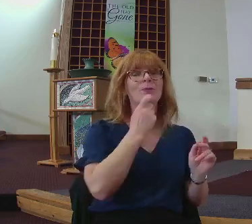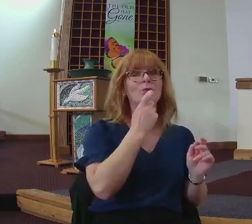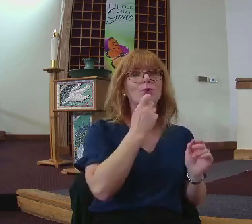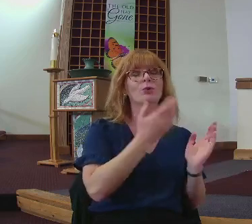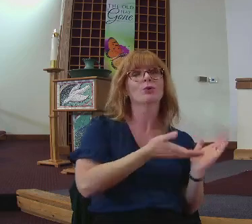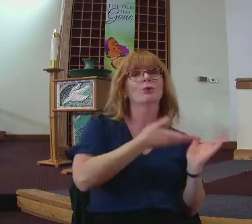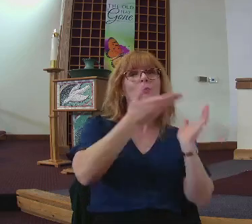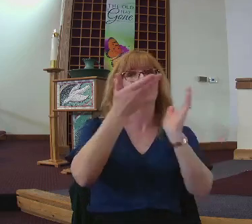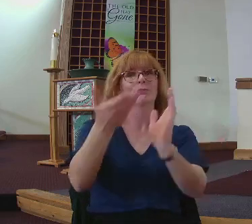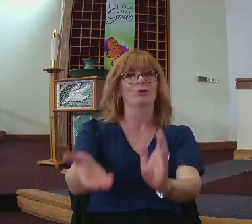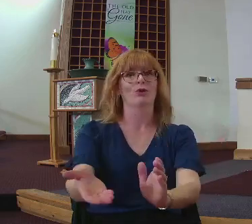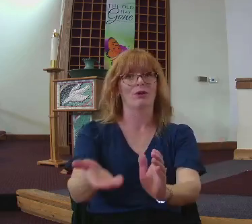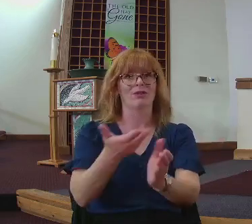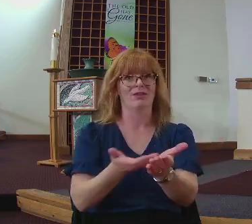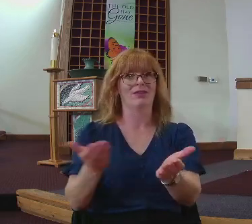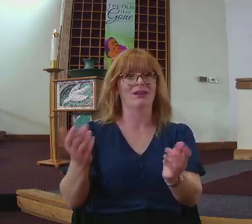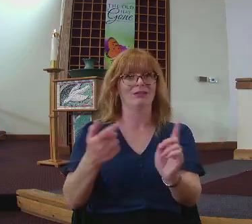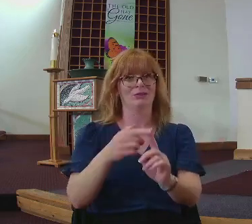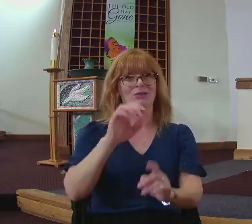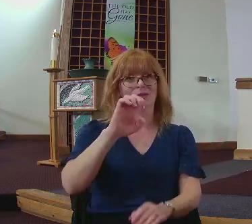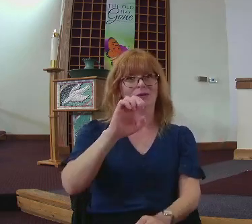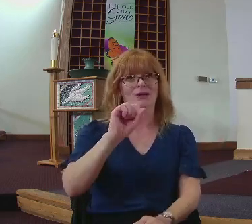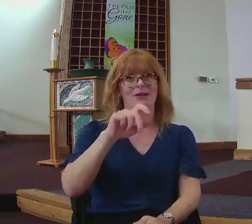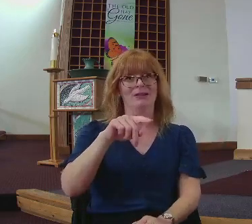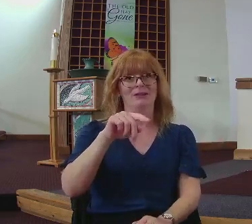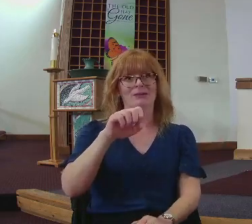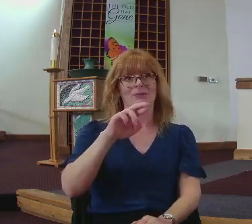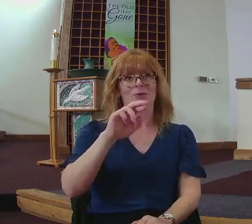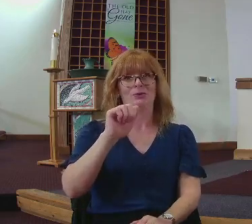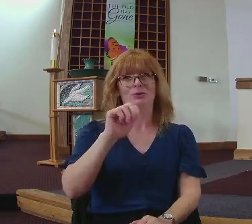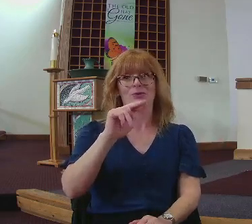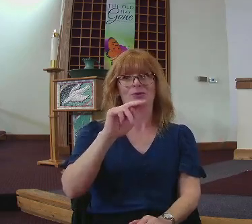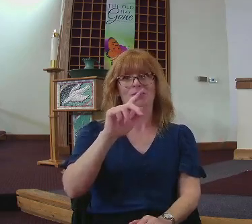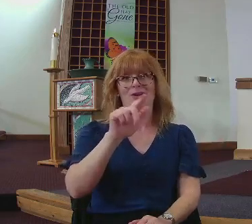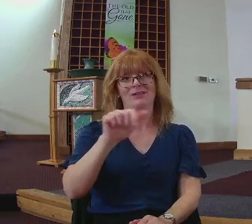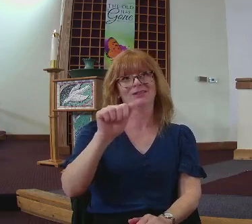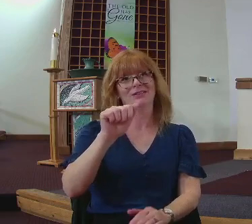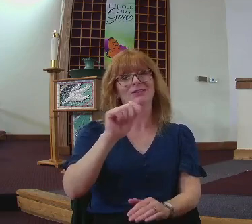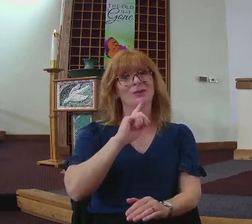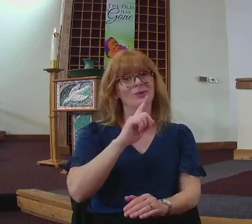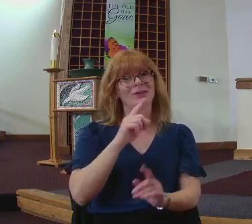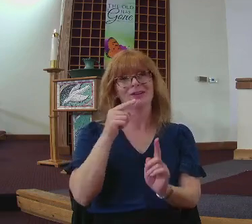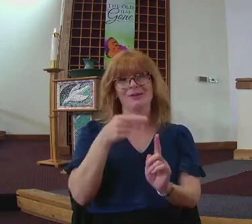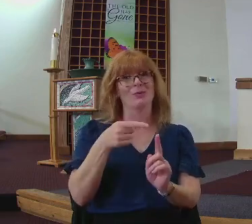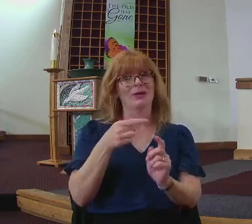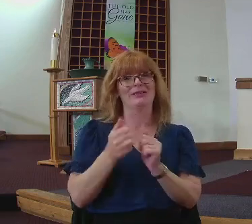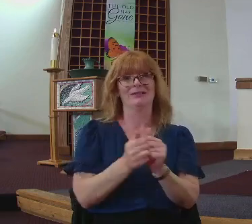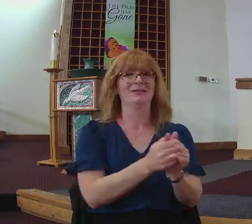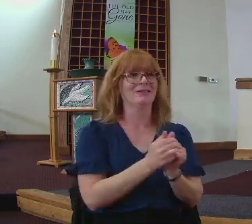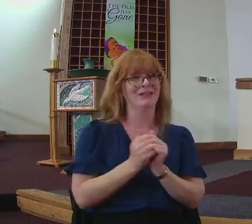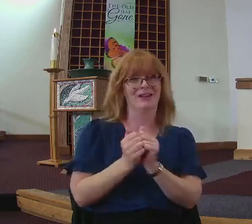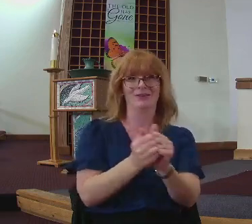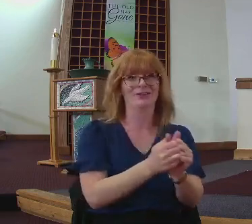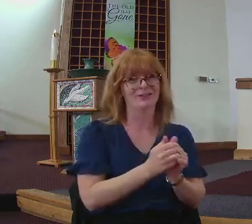and helping to unload. So together, it's all about being together. So thank you, friends.